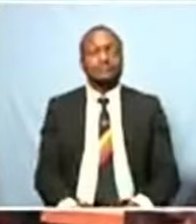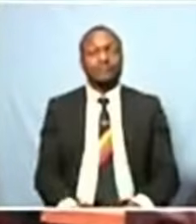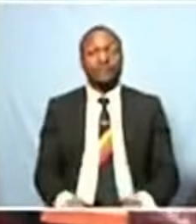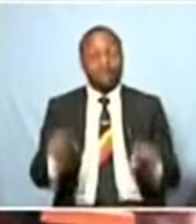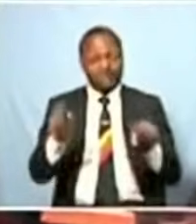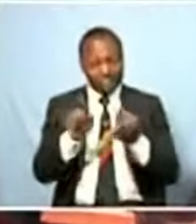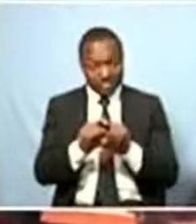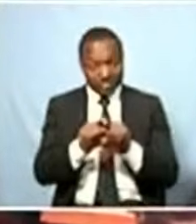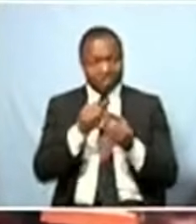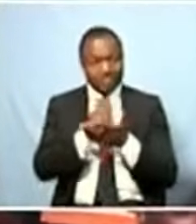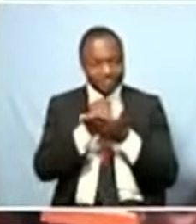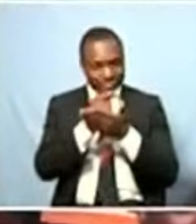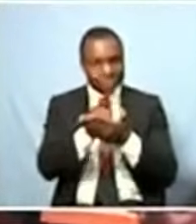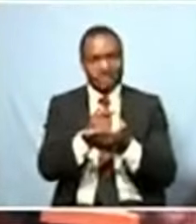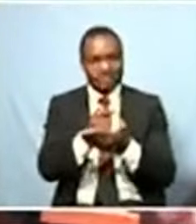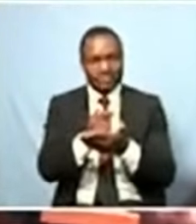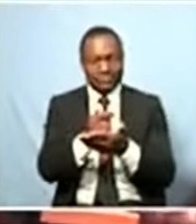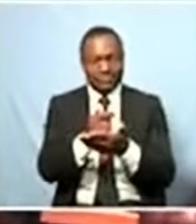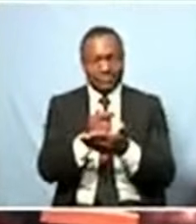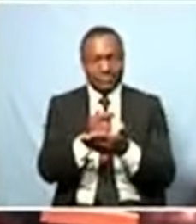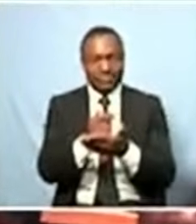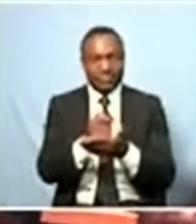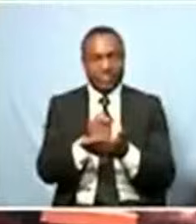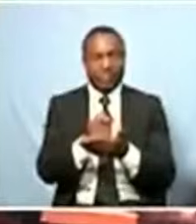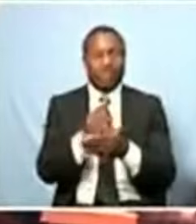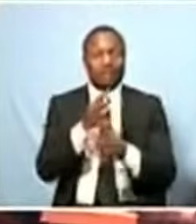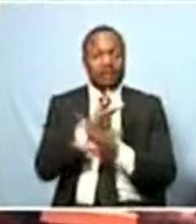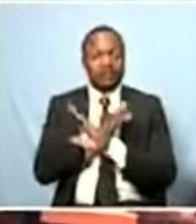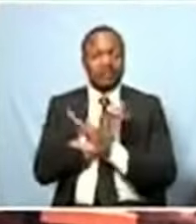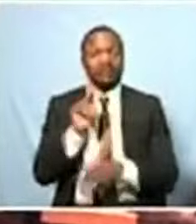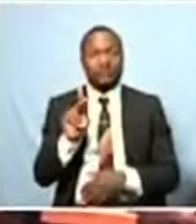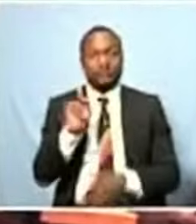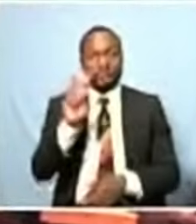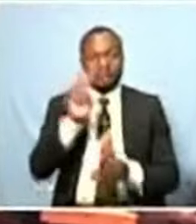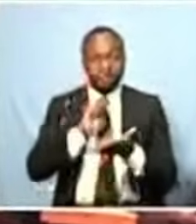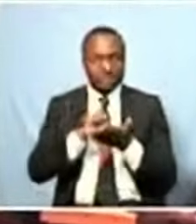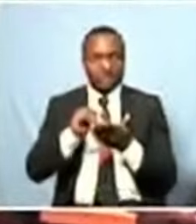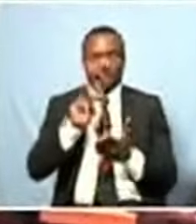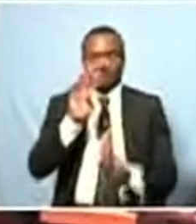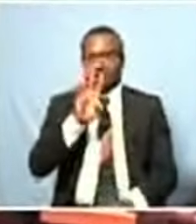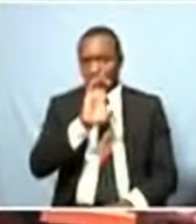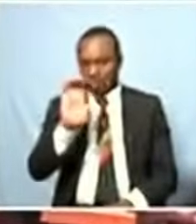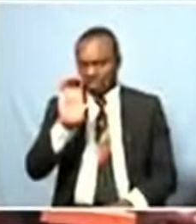Similarly, grants amounting to Zambian kwacha